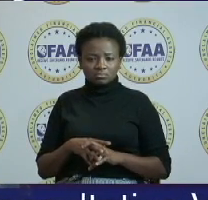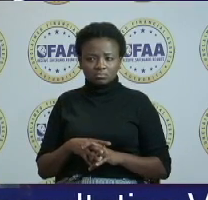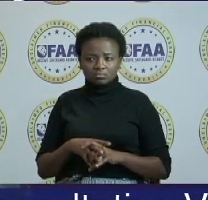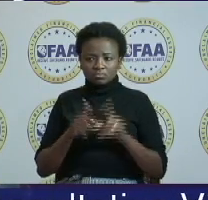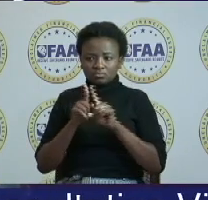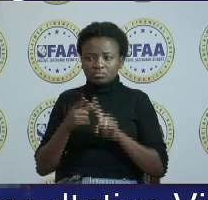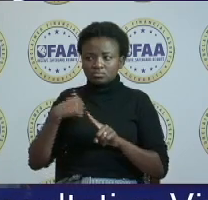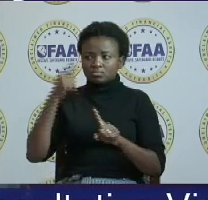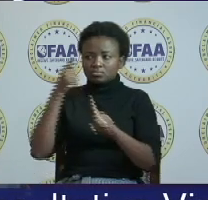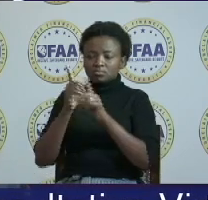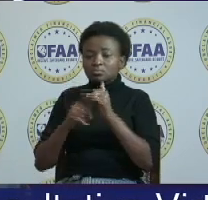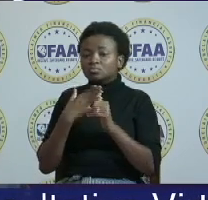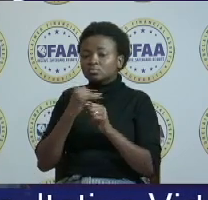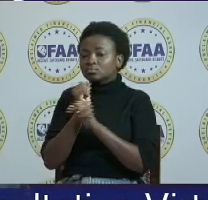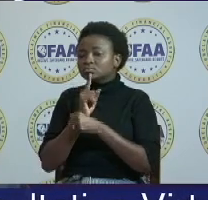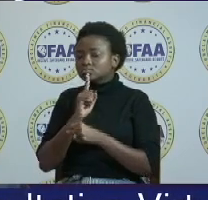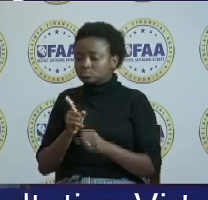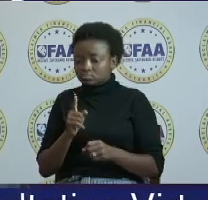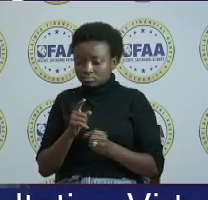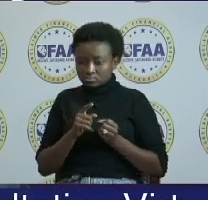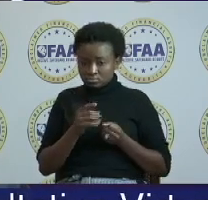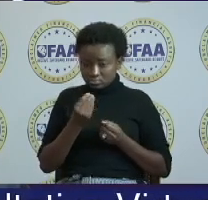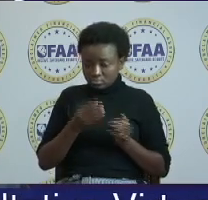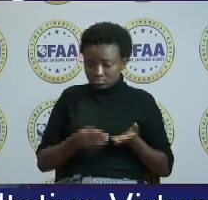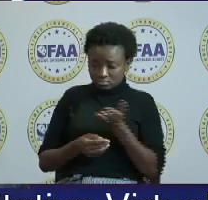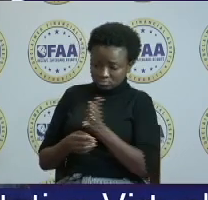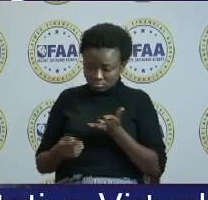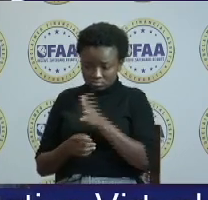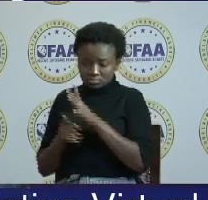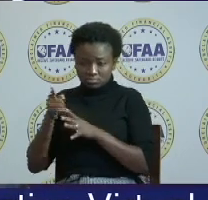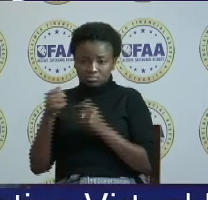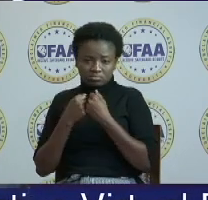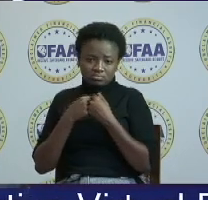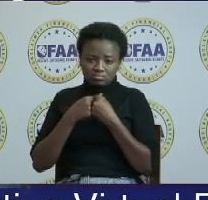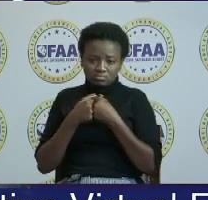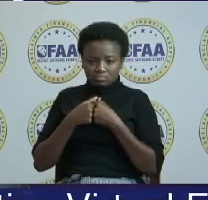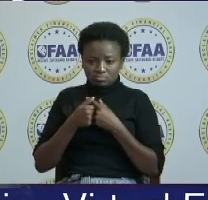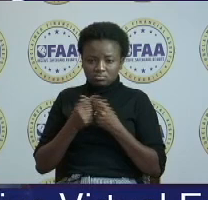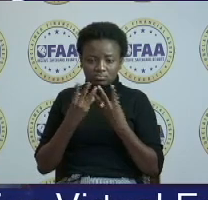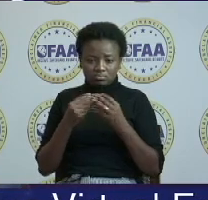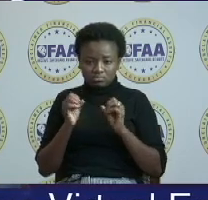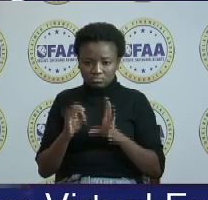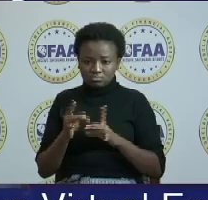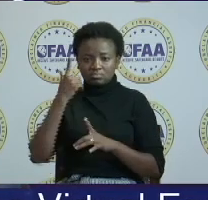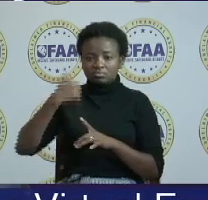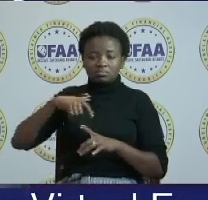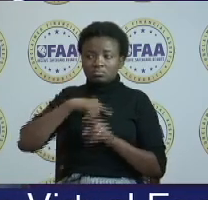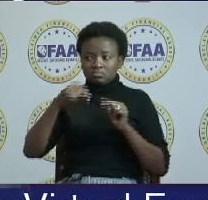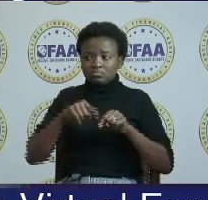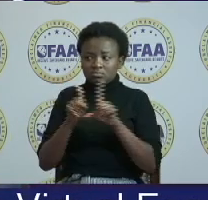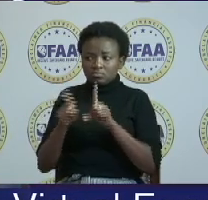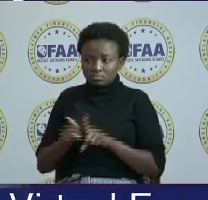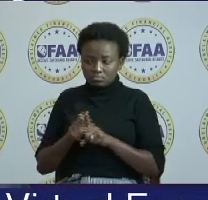reunification is an elephant in the house, and also not just in this house, but also in the authority.